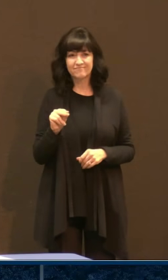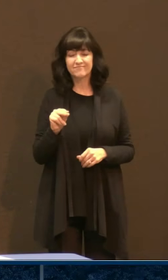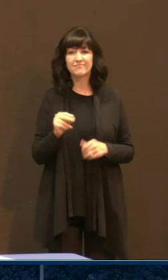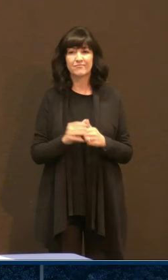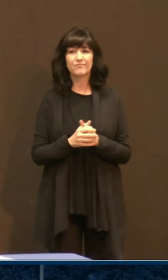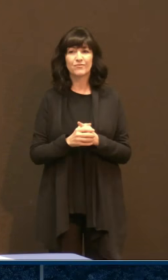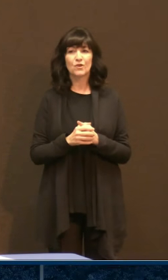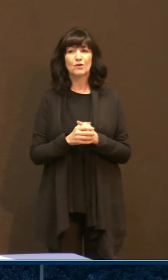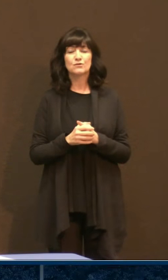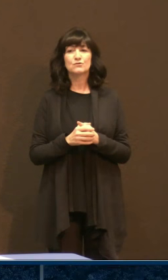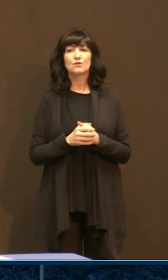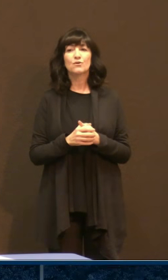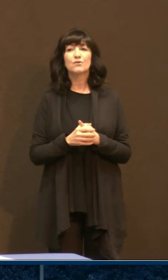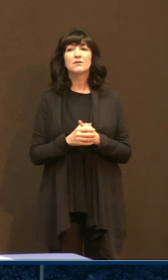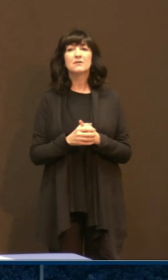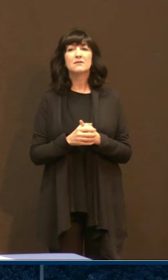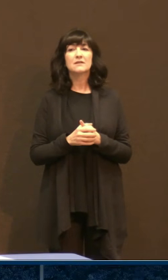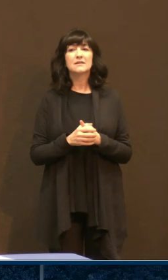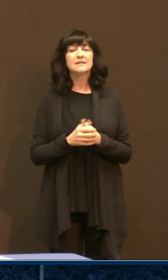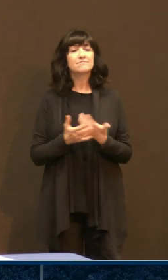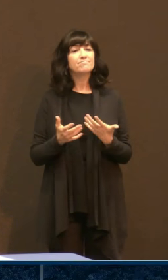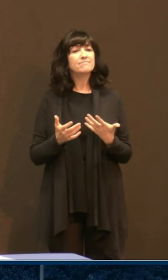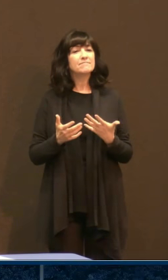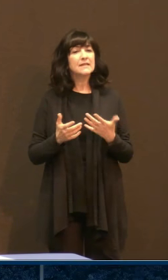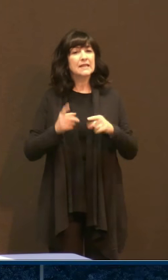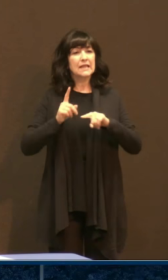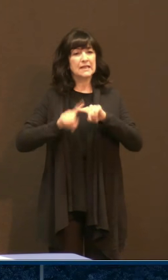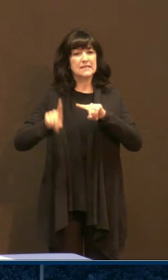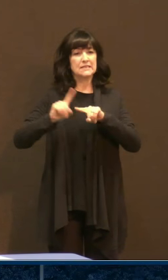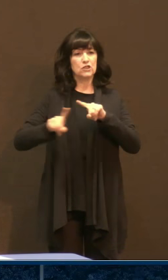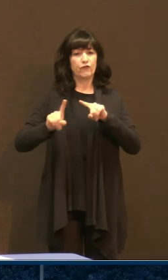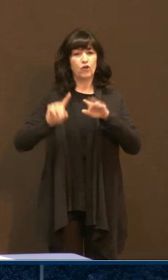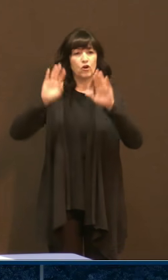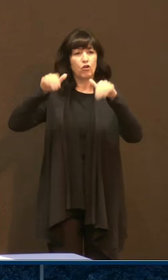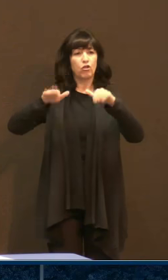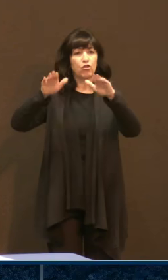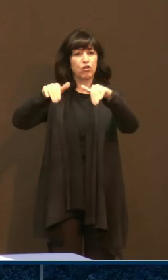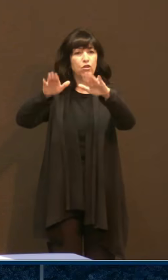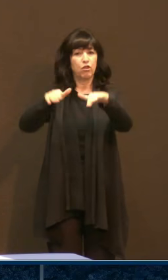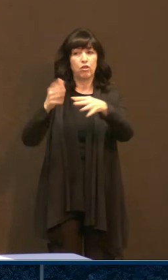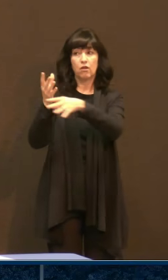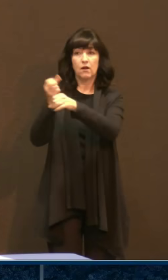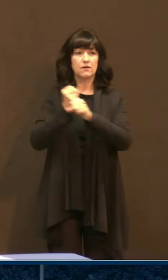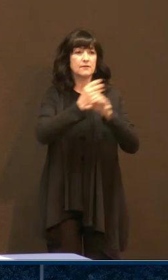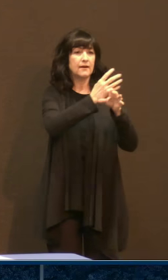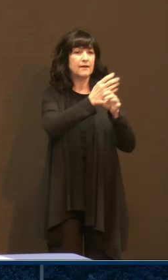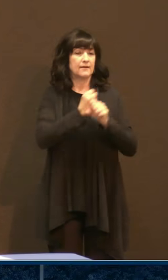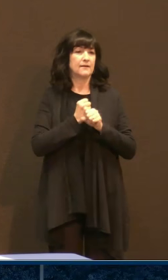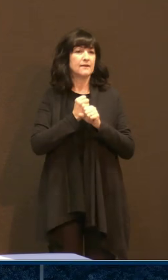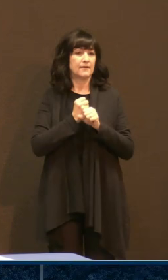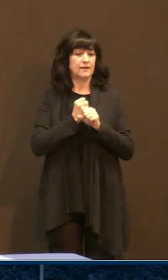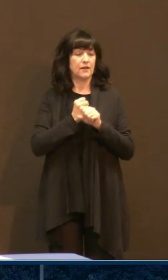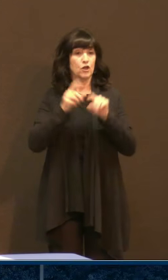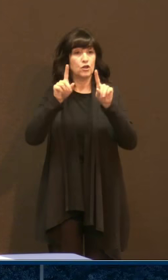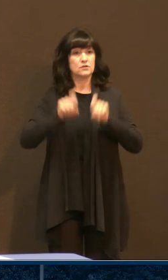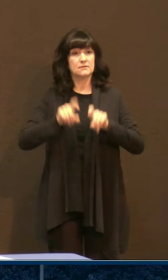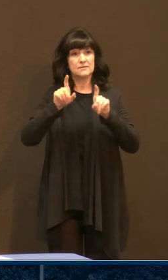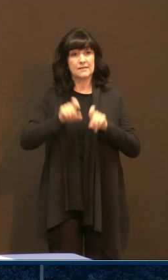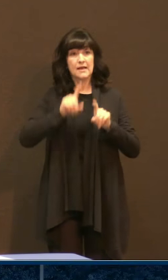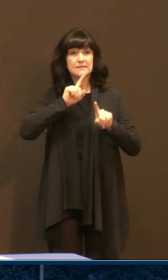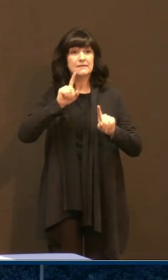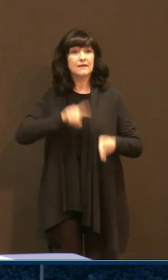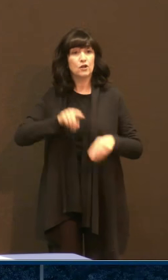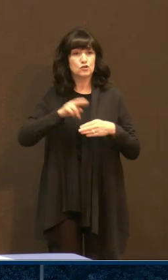intervals of getting the test results back from outside labs, anywhere from 3